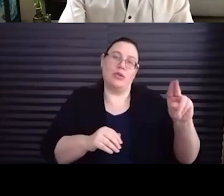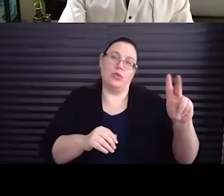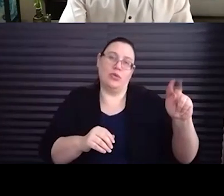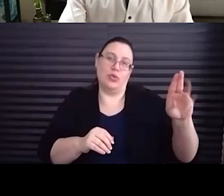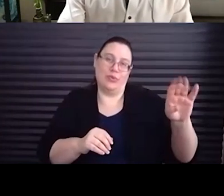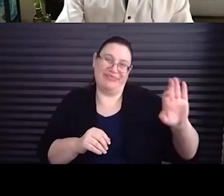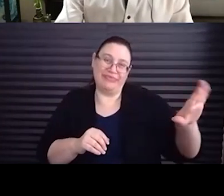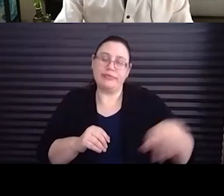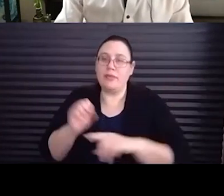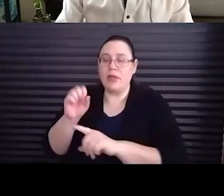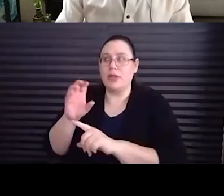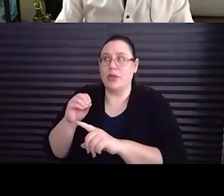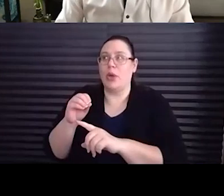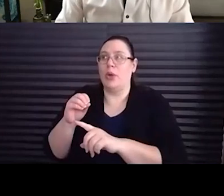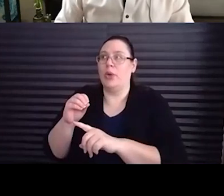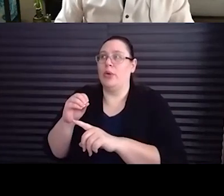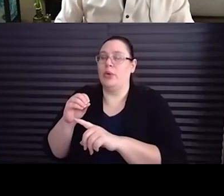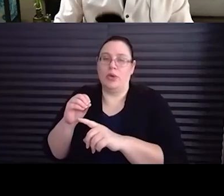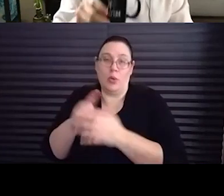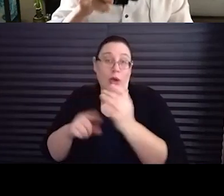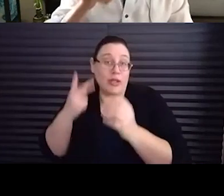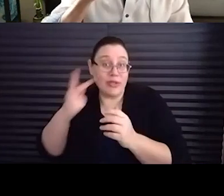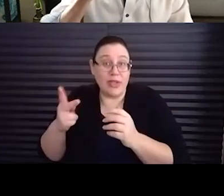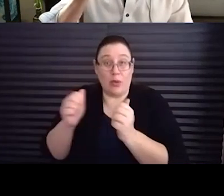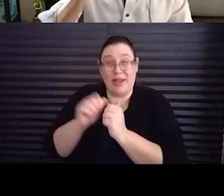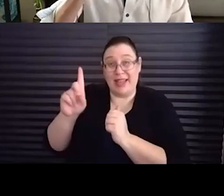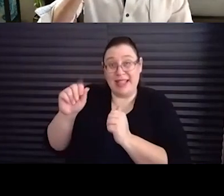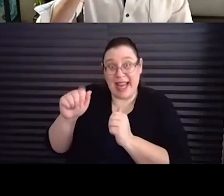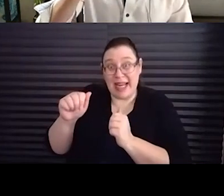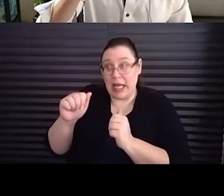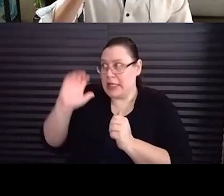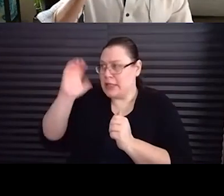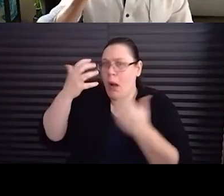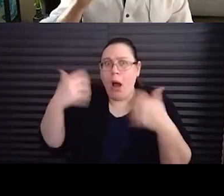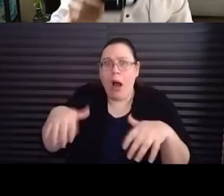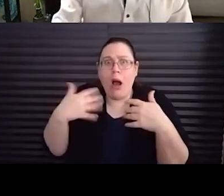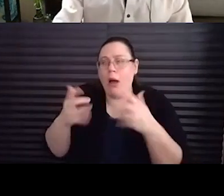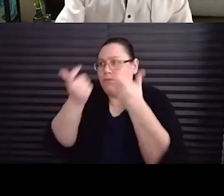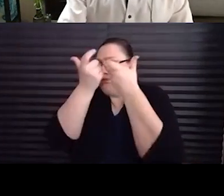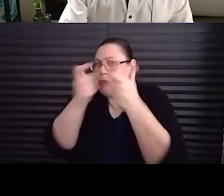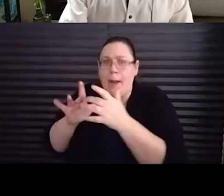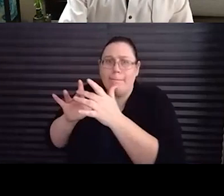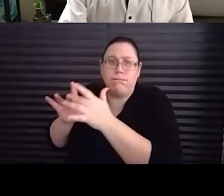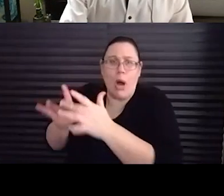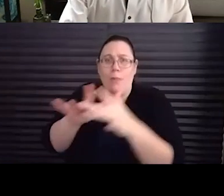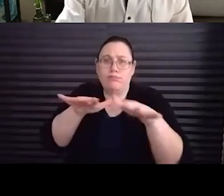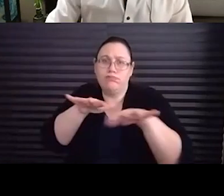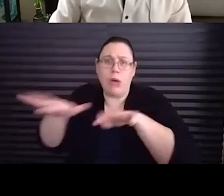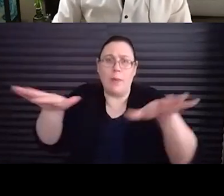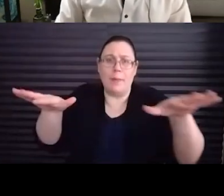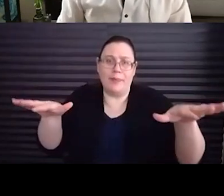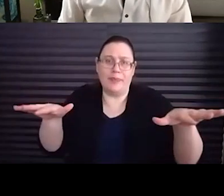you're from what you're seeing data wise, it looks like a lot of it reach or a large reach and a huge amount of